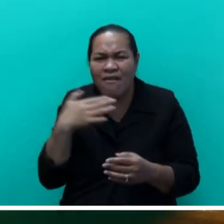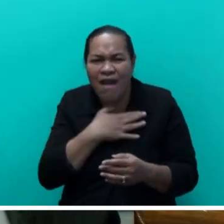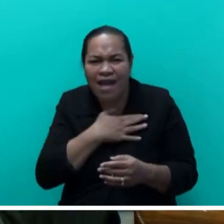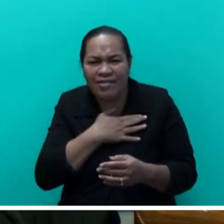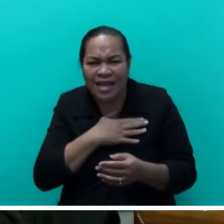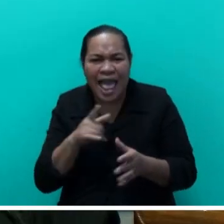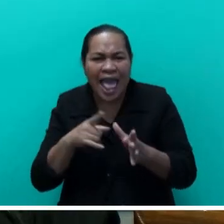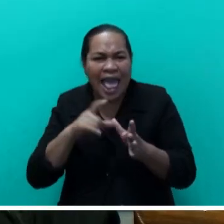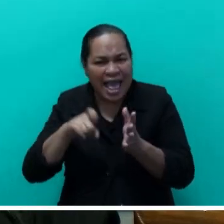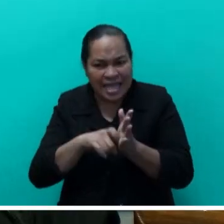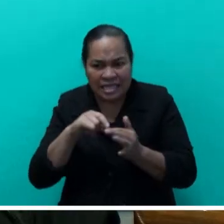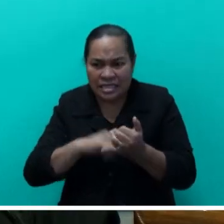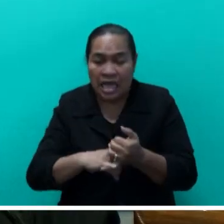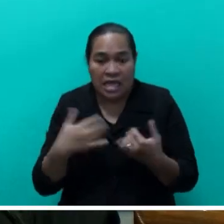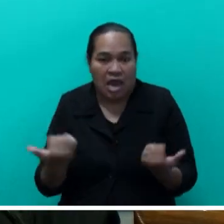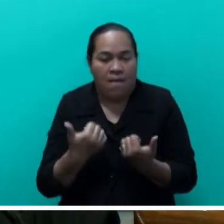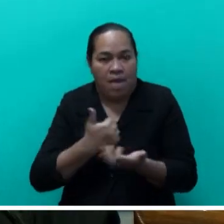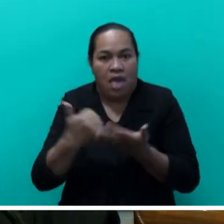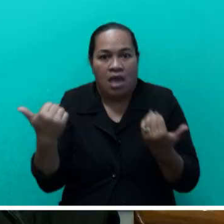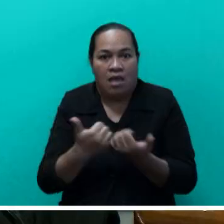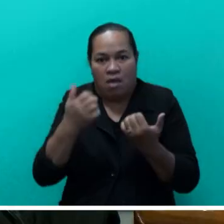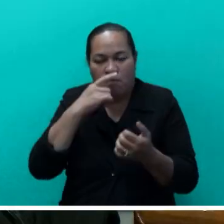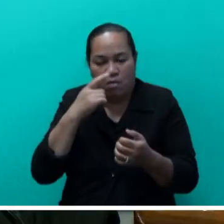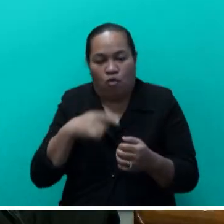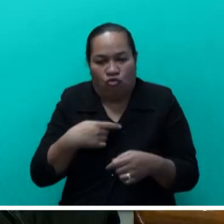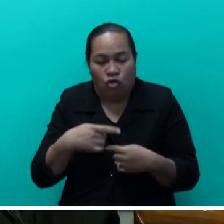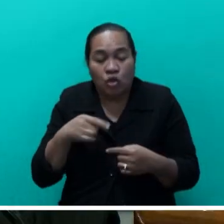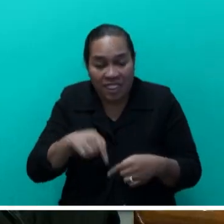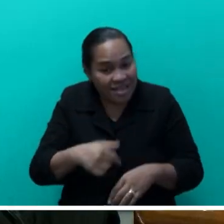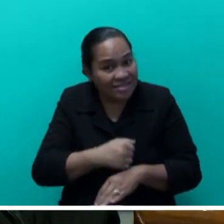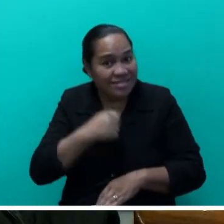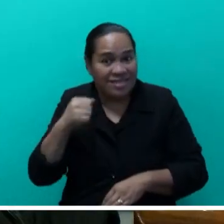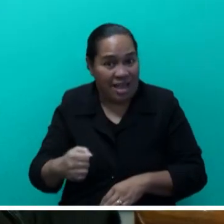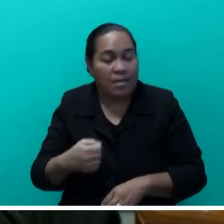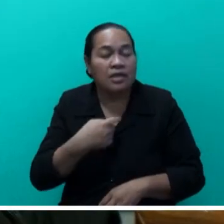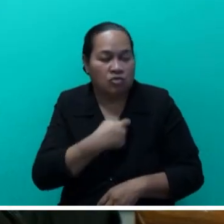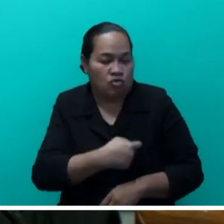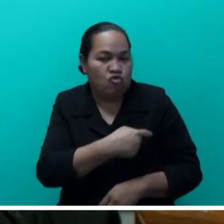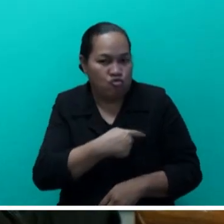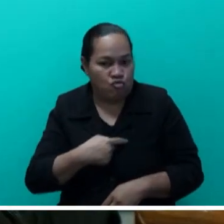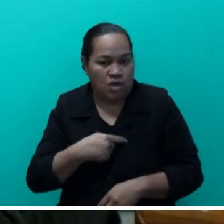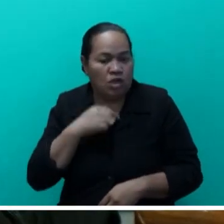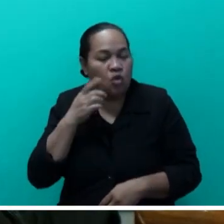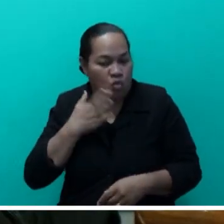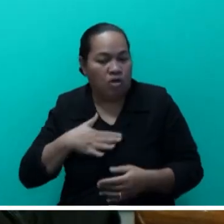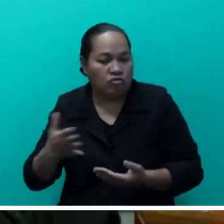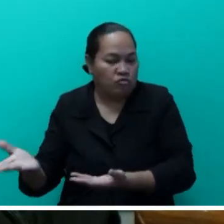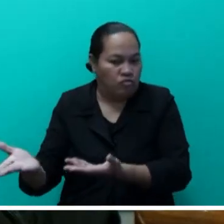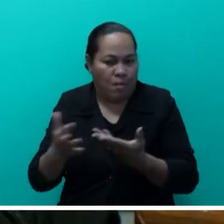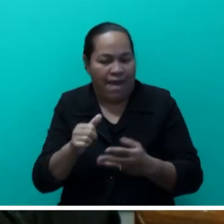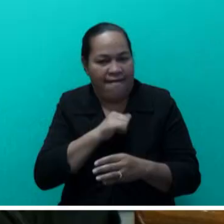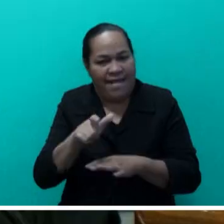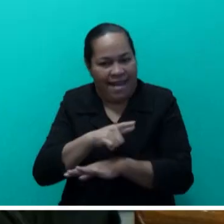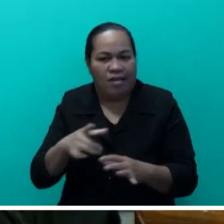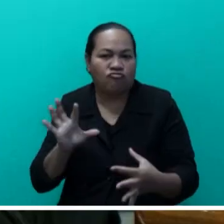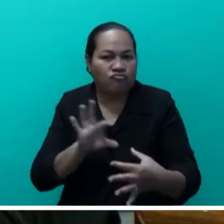growing. Mr. Speaker, sir, this government is committed to the principle of restoration. I